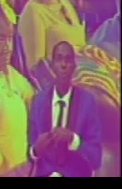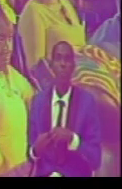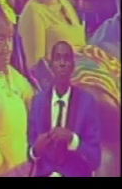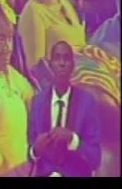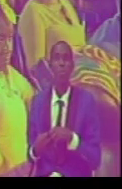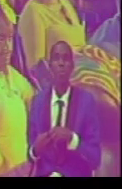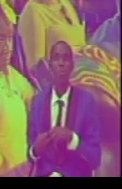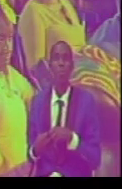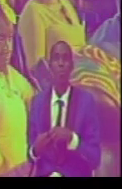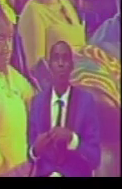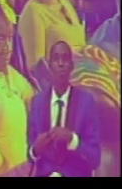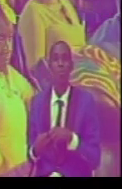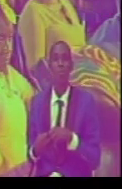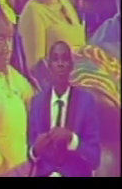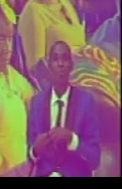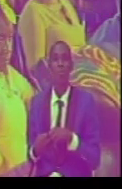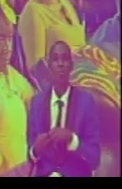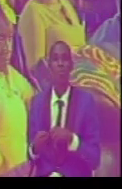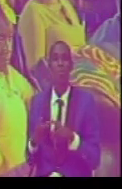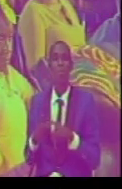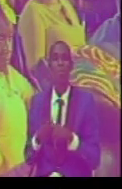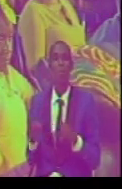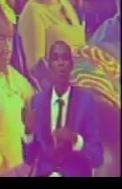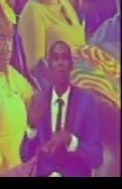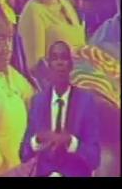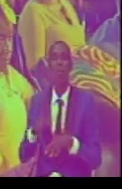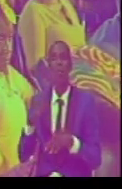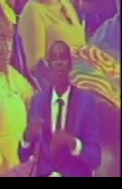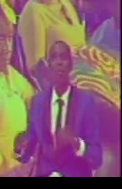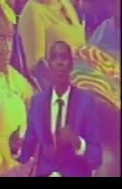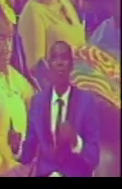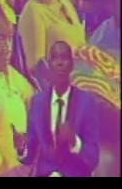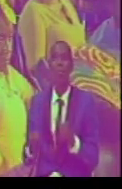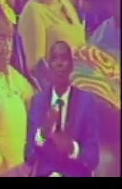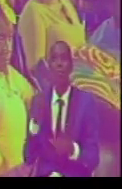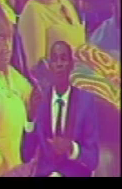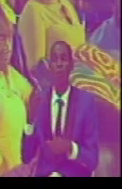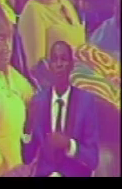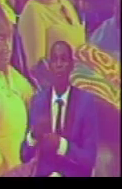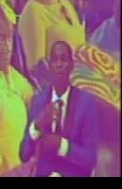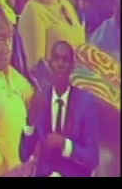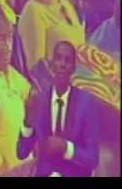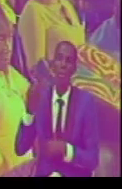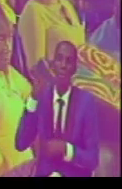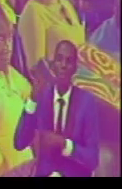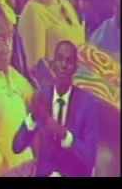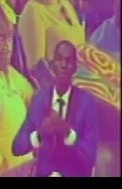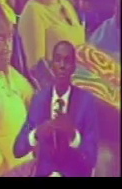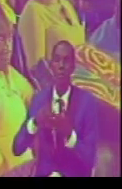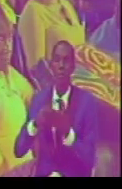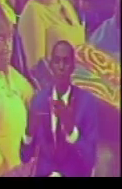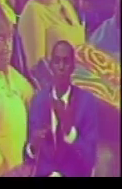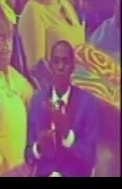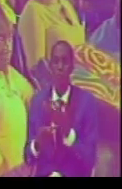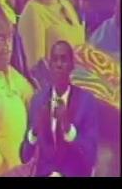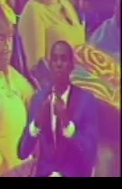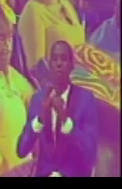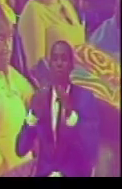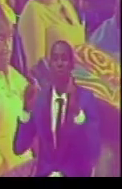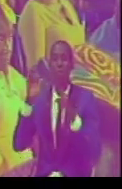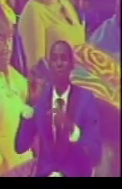dreams of affairs with people. But on the first day of the last month